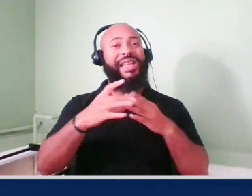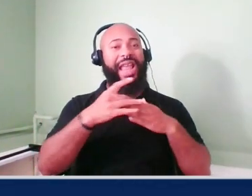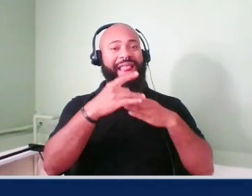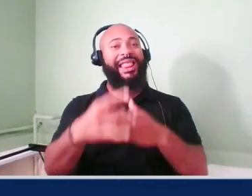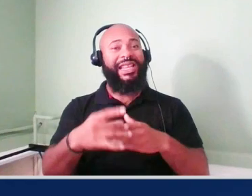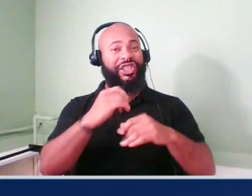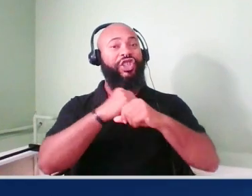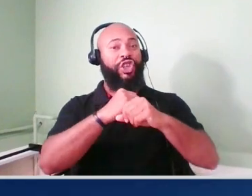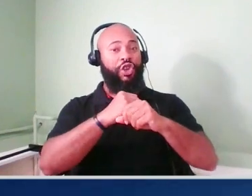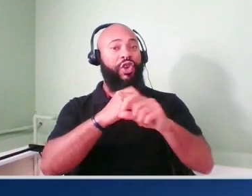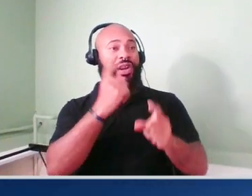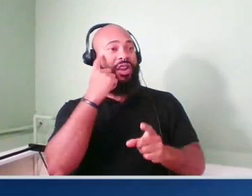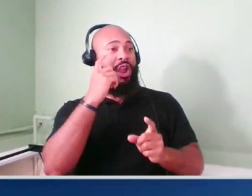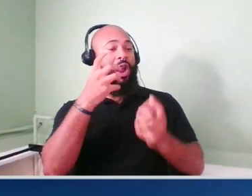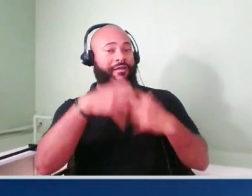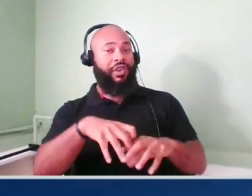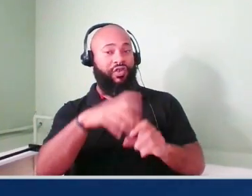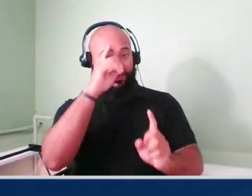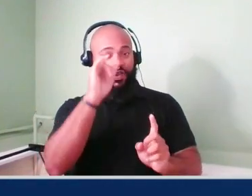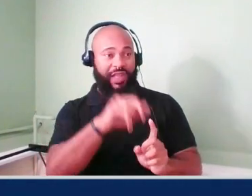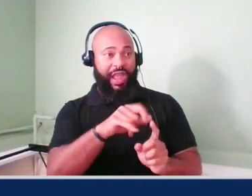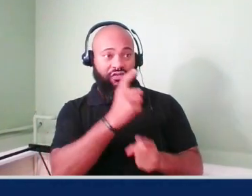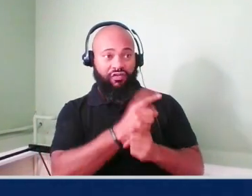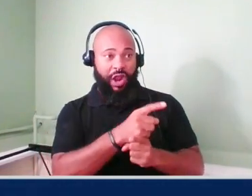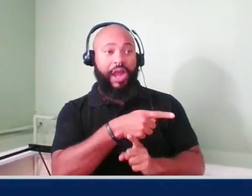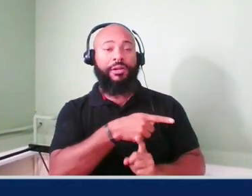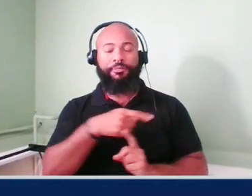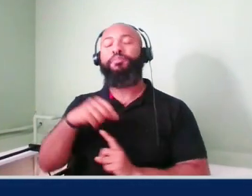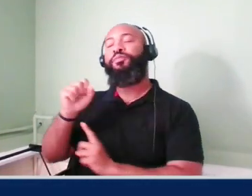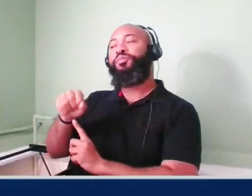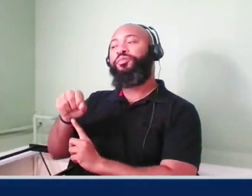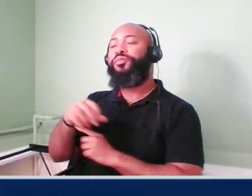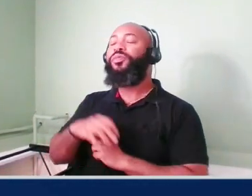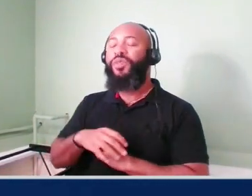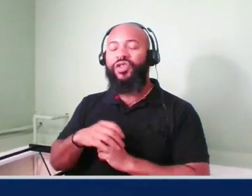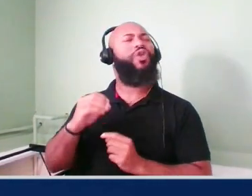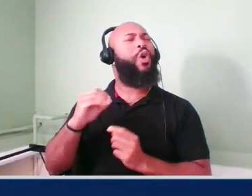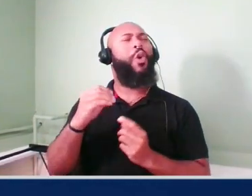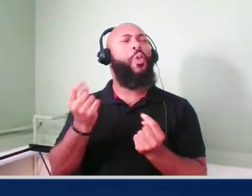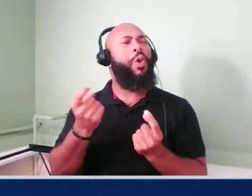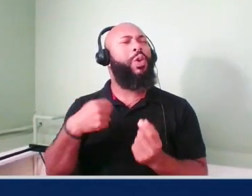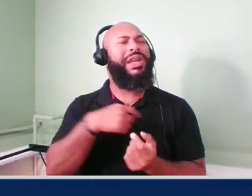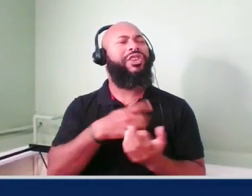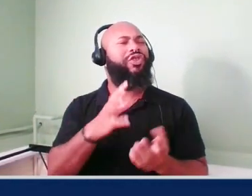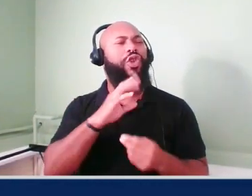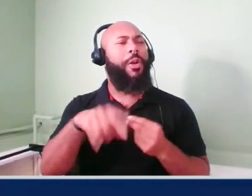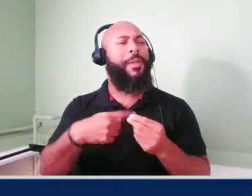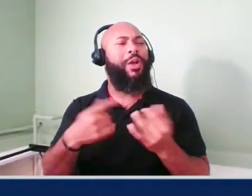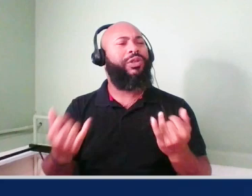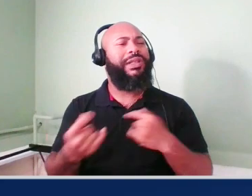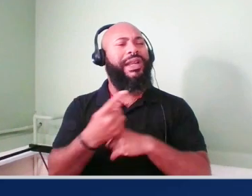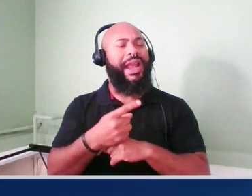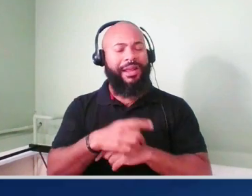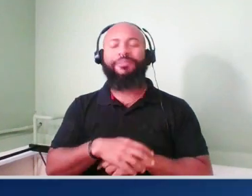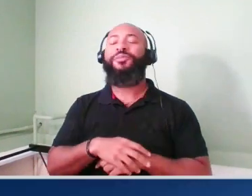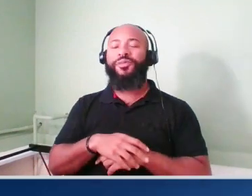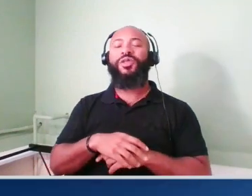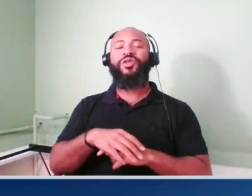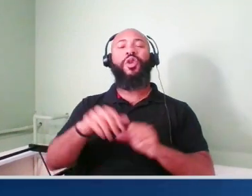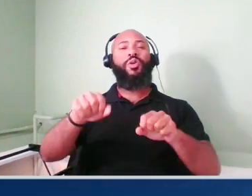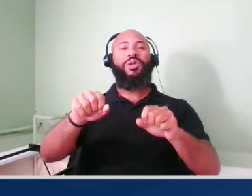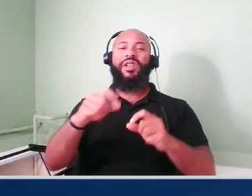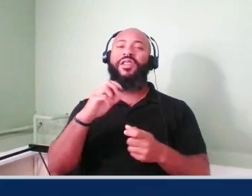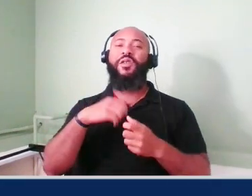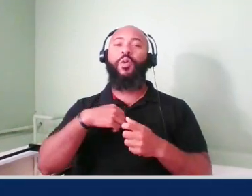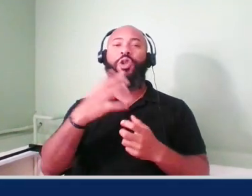Cool. Yep. So what are we here to talk about today? Absolutely. So let me start by stating out the problem statement first,